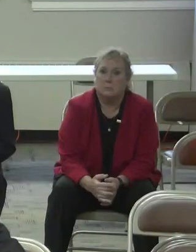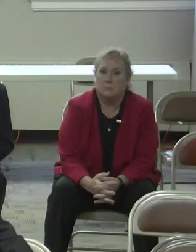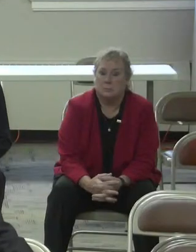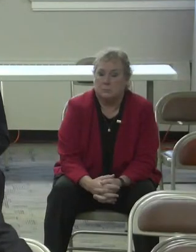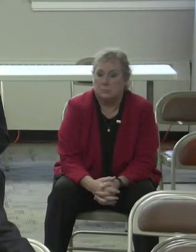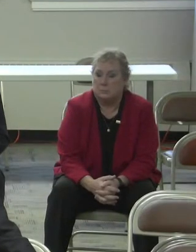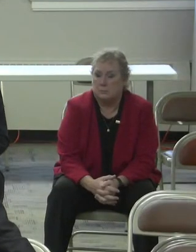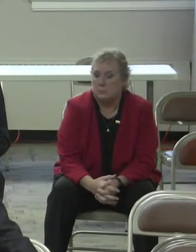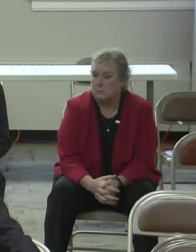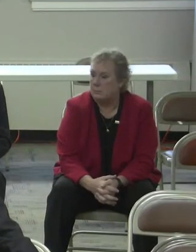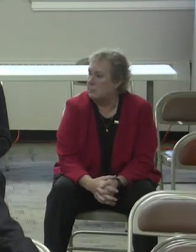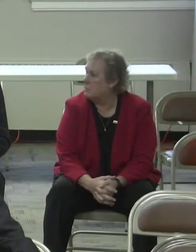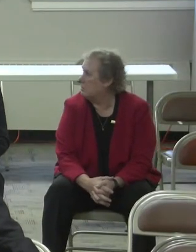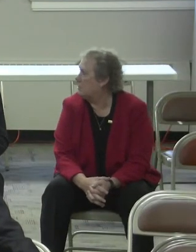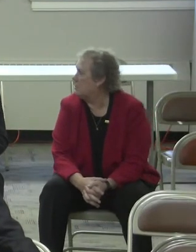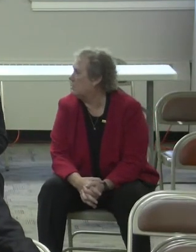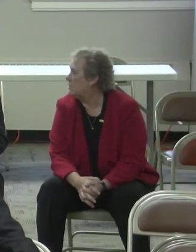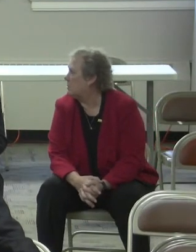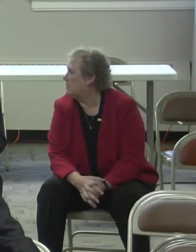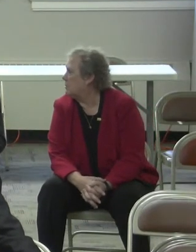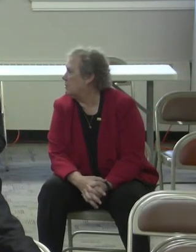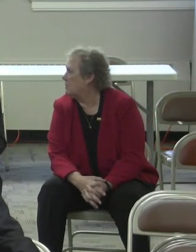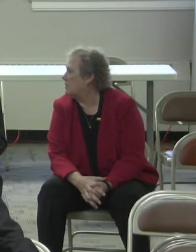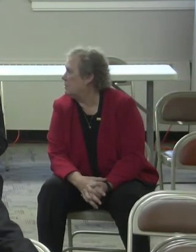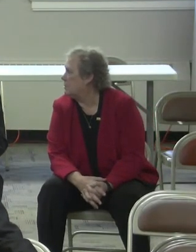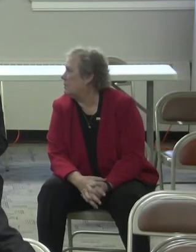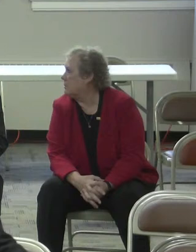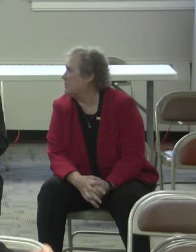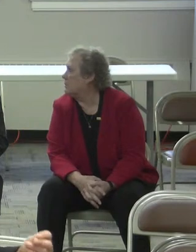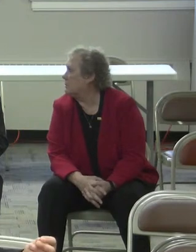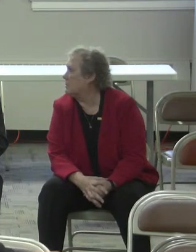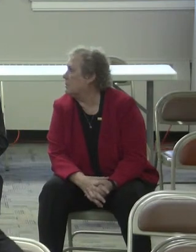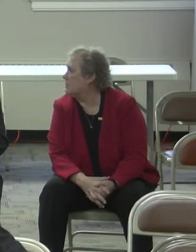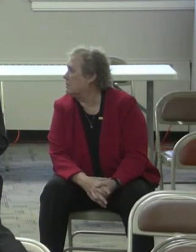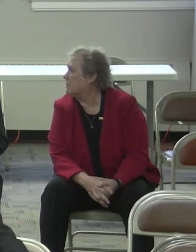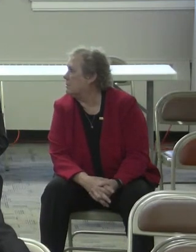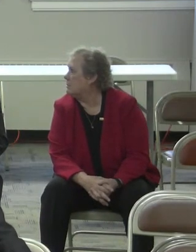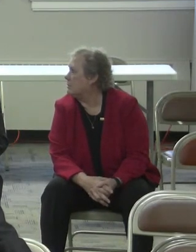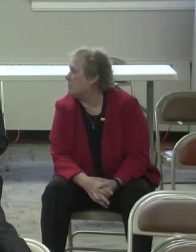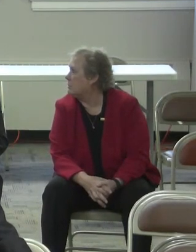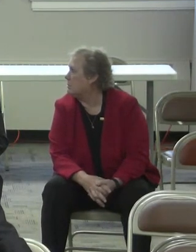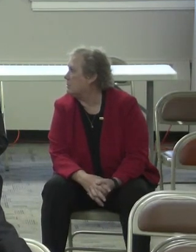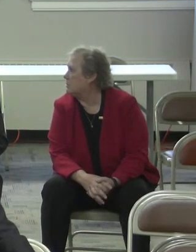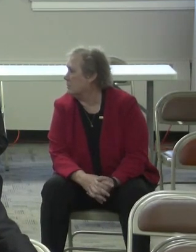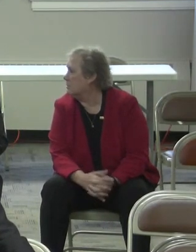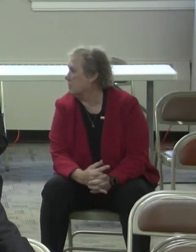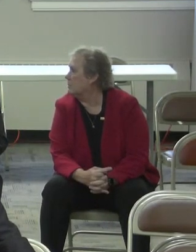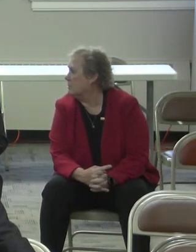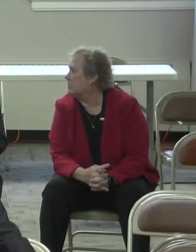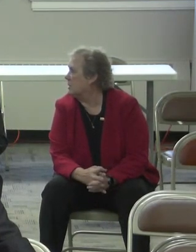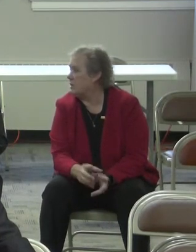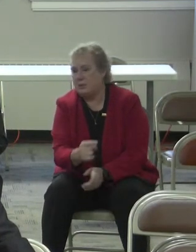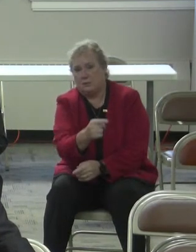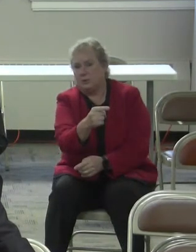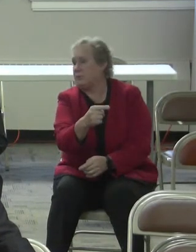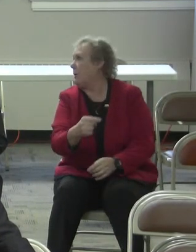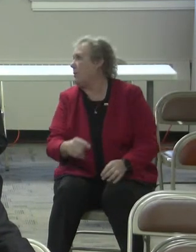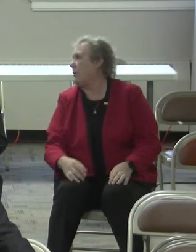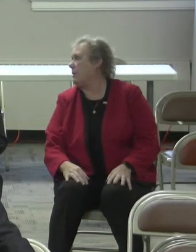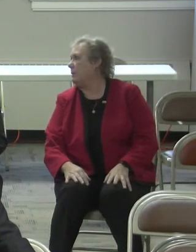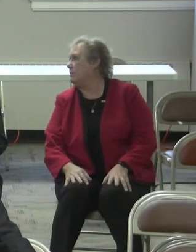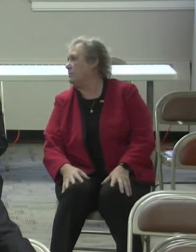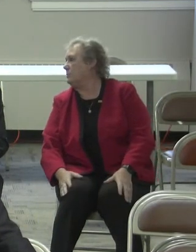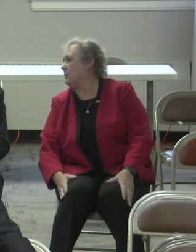our conversations continue and we're happy to work with Bert and and Casey because they have a large role in this the Kansas Association of special ed